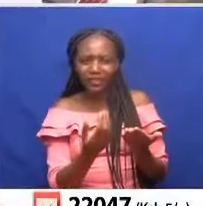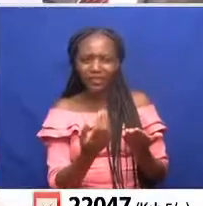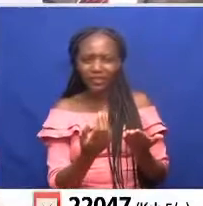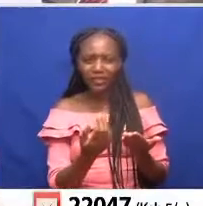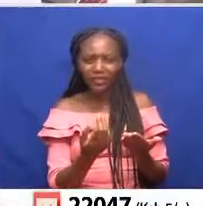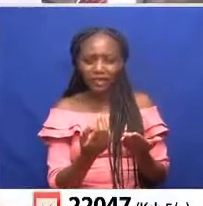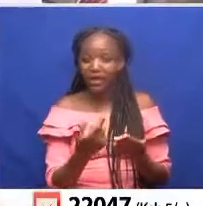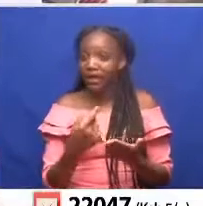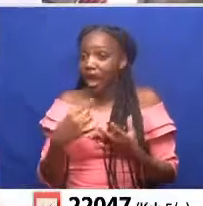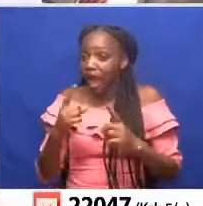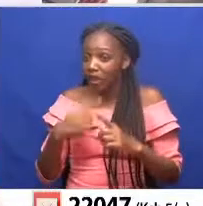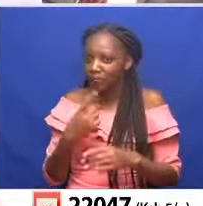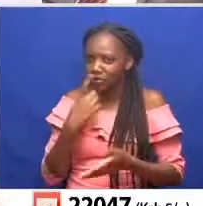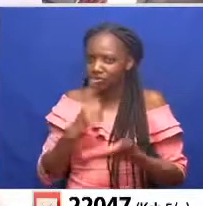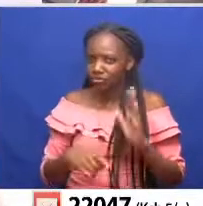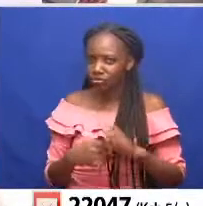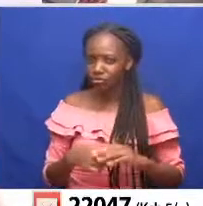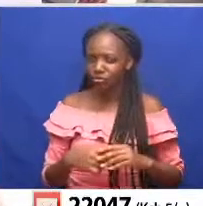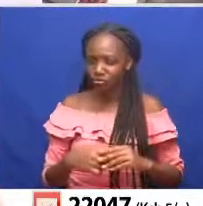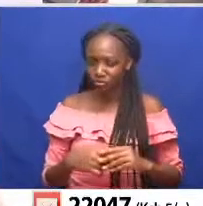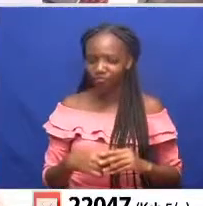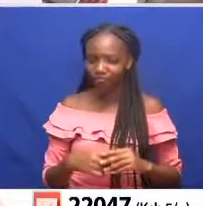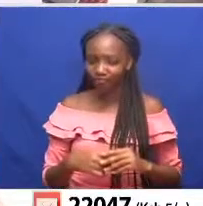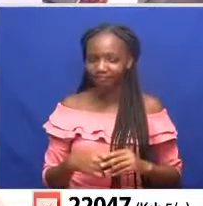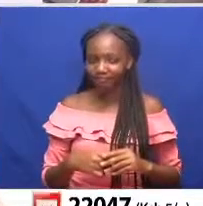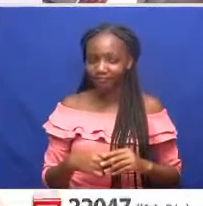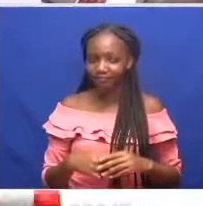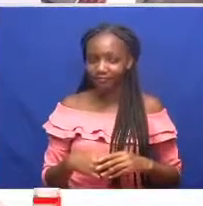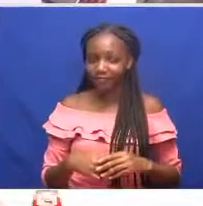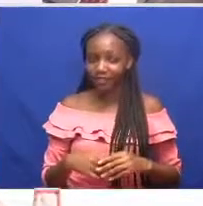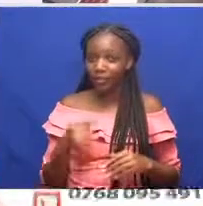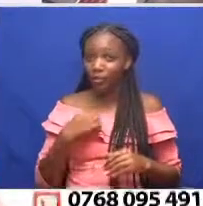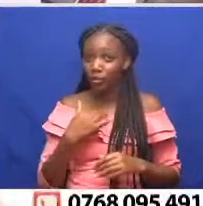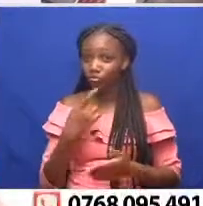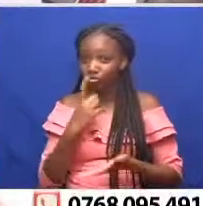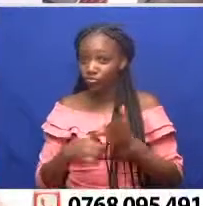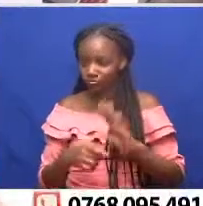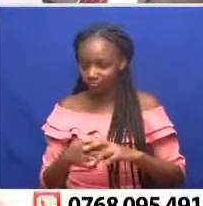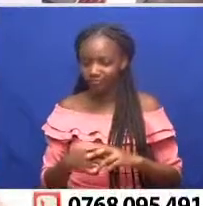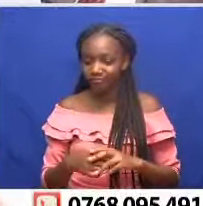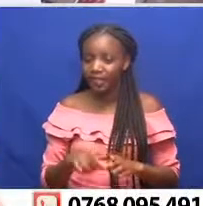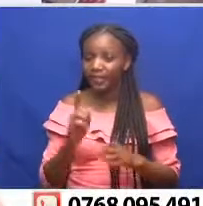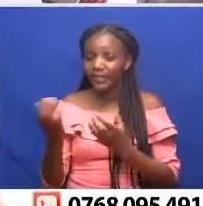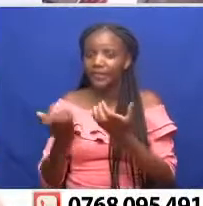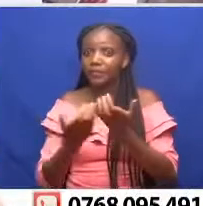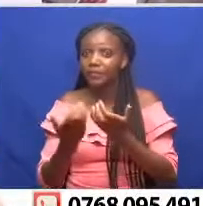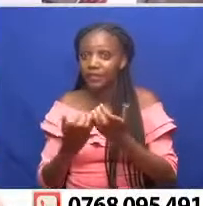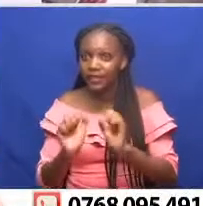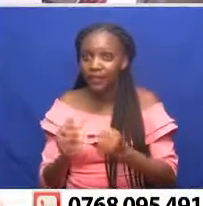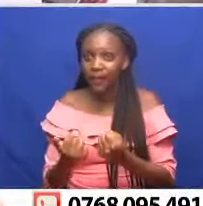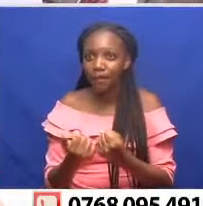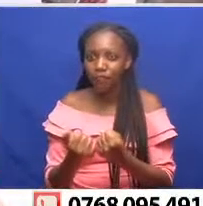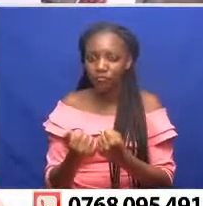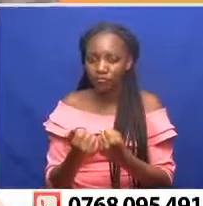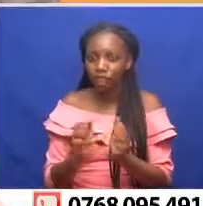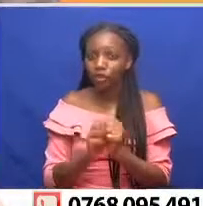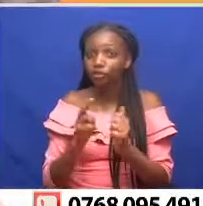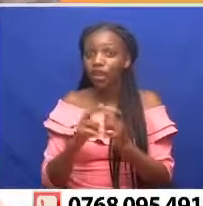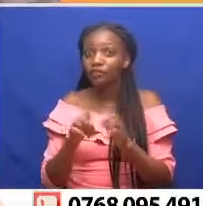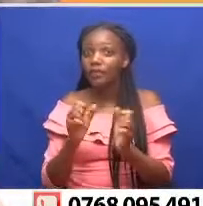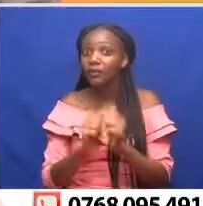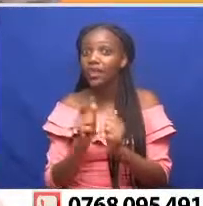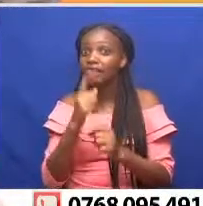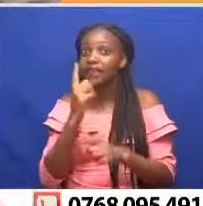nothing let me tell you the question 5.7 billion SH let me tell you abubak yes this is business done 12 11 years ago